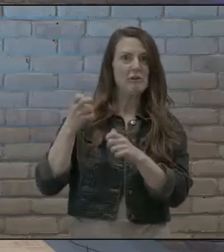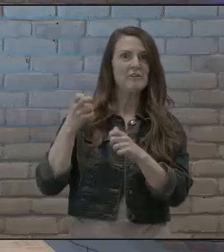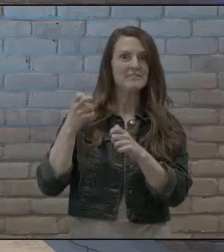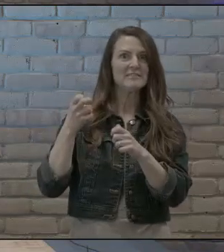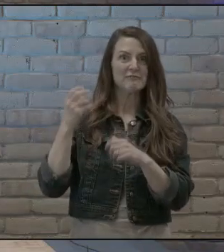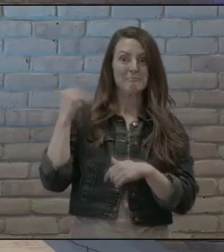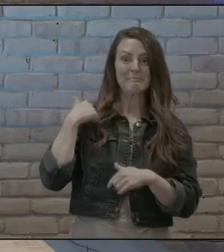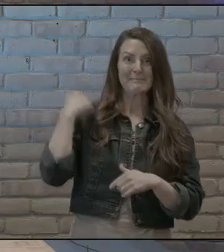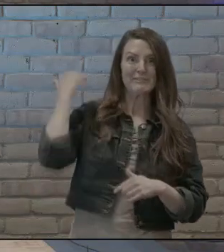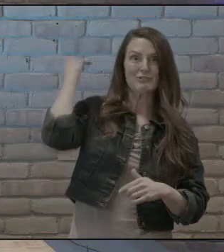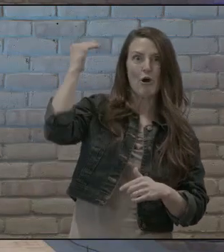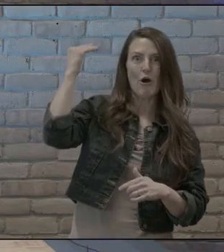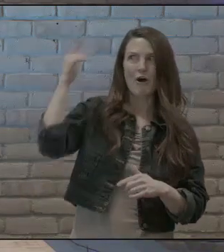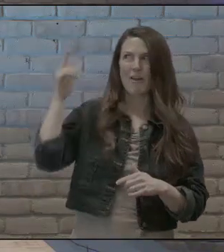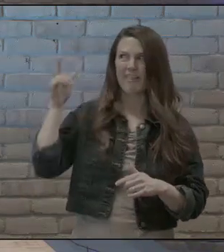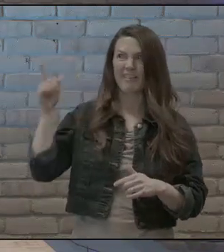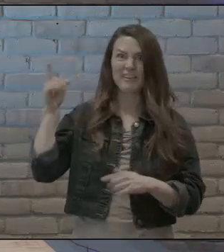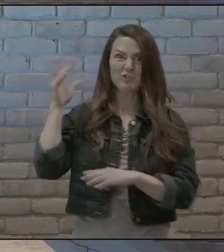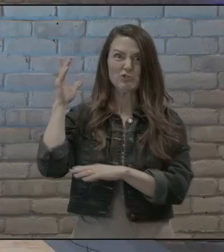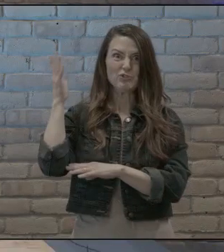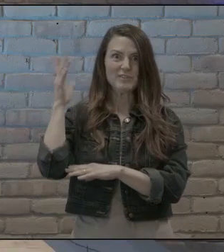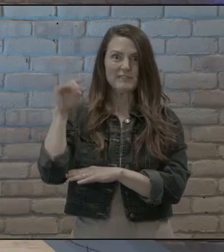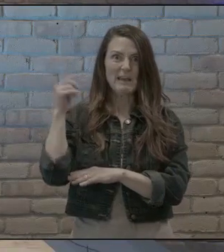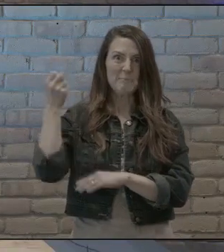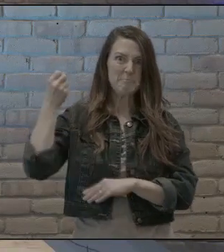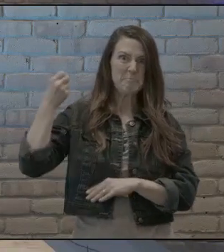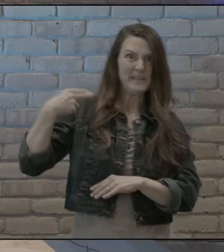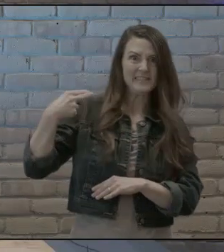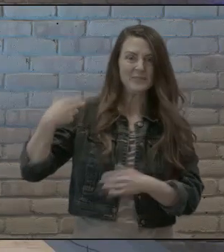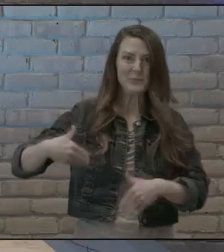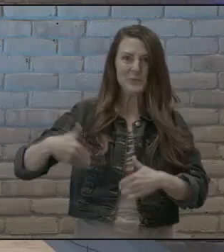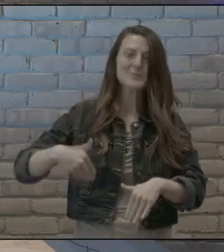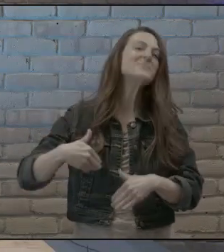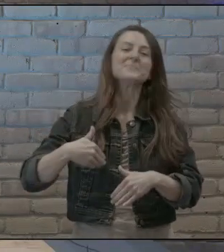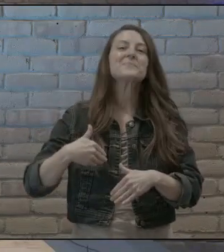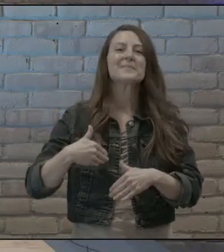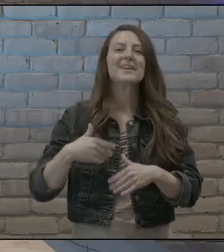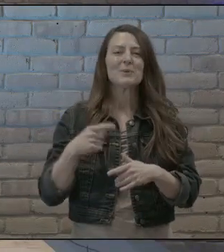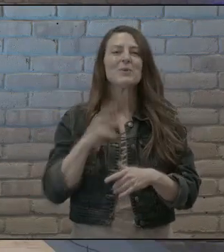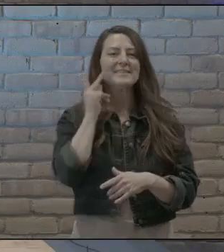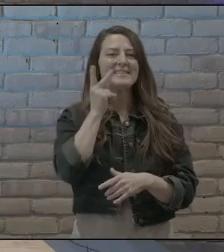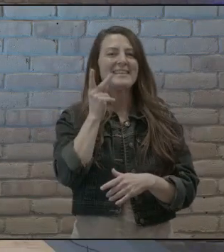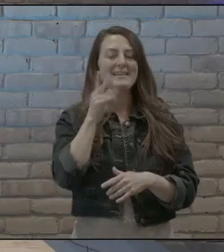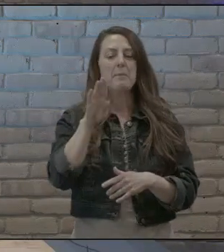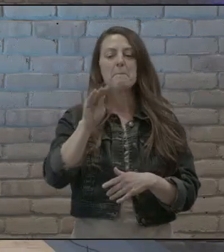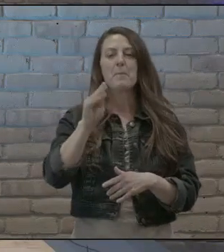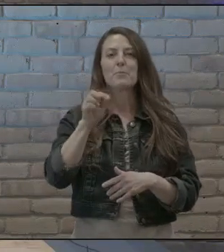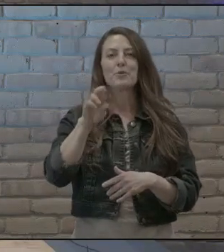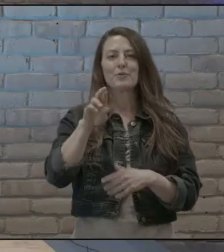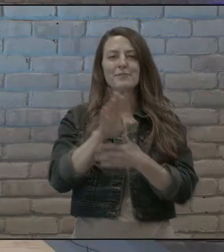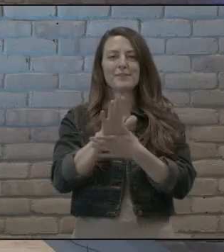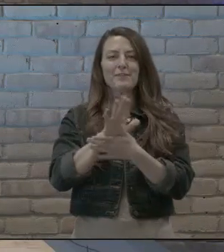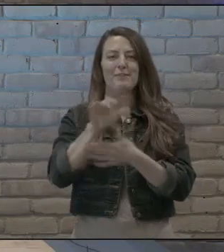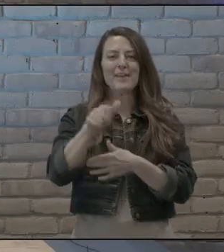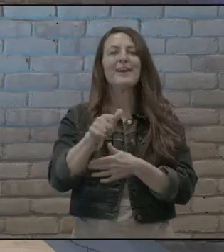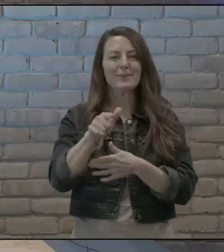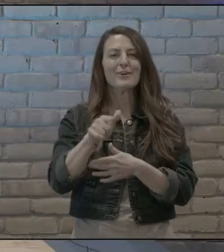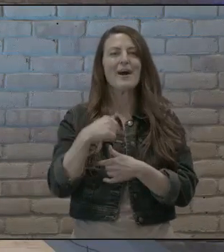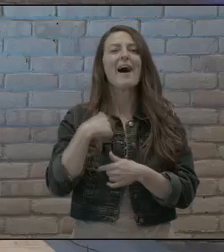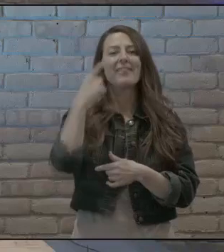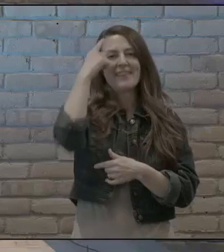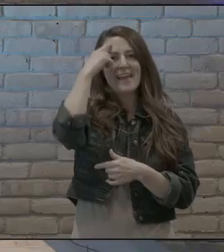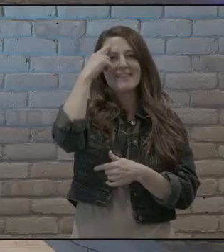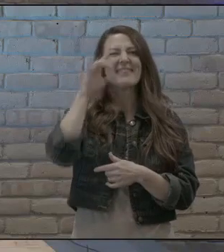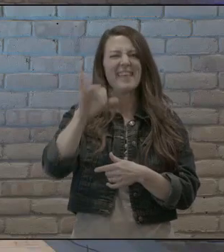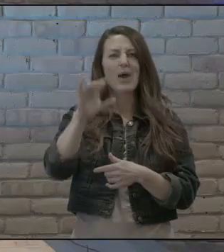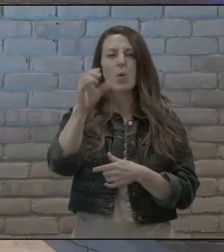this tree is a good example of something like that. And wait until you see our sermon bumper later on in the service. I think the ornament fell